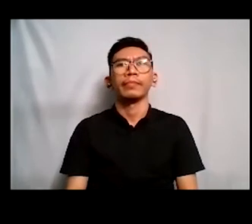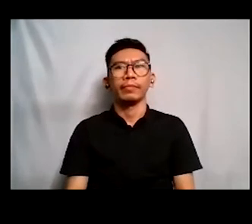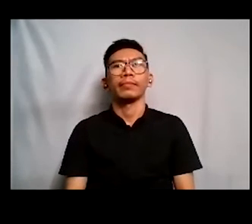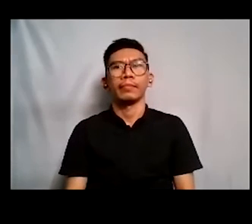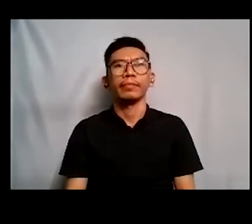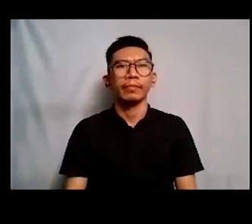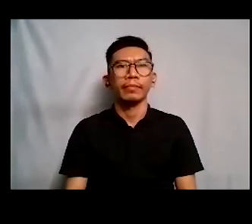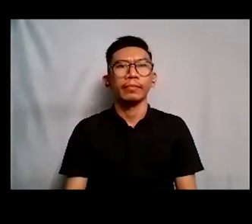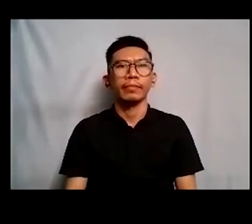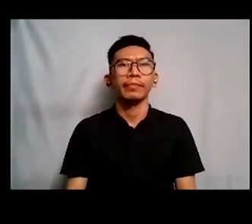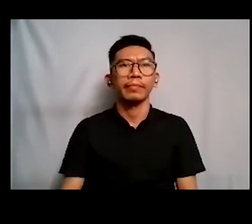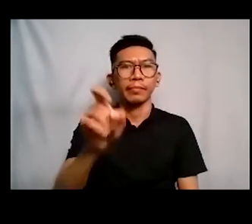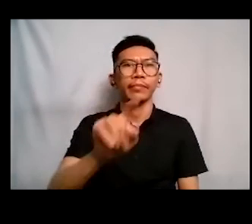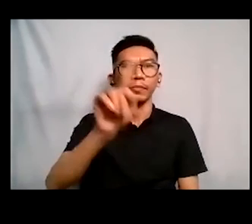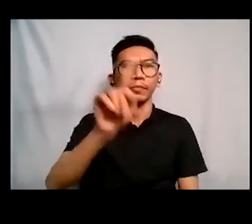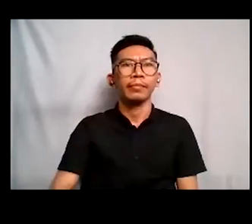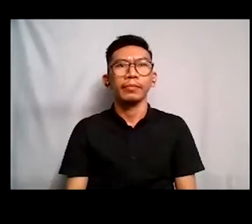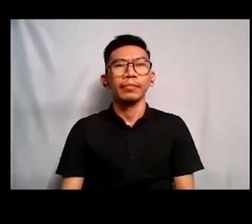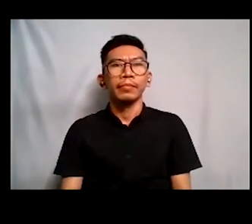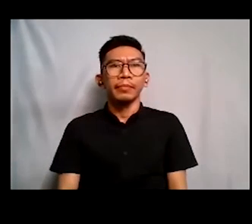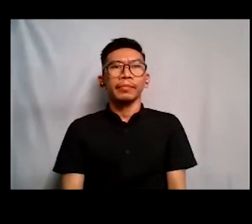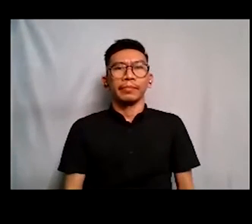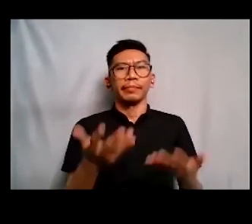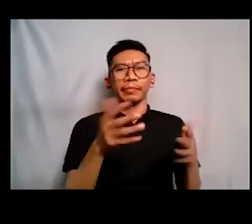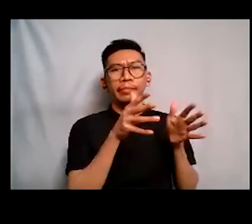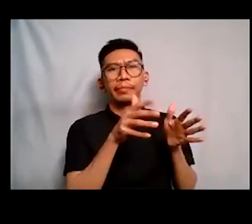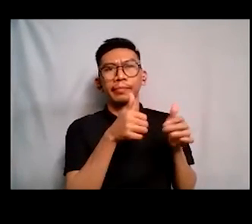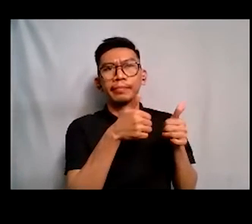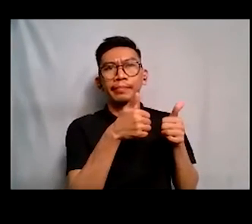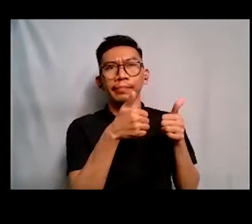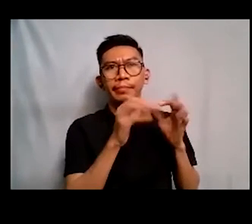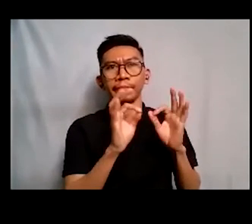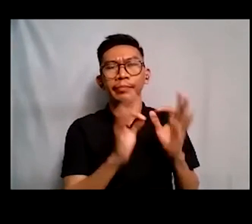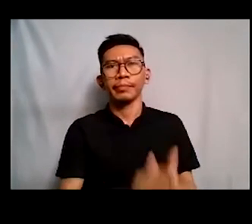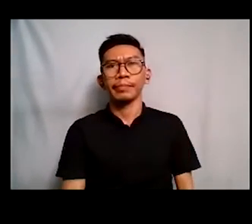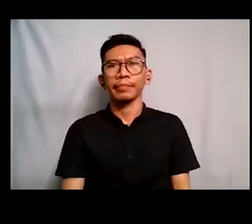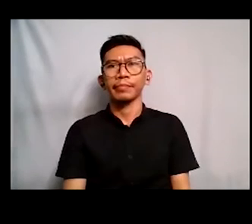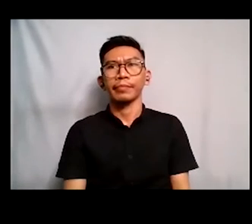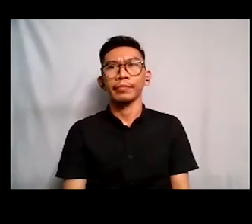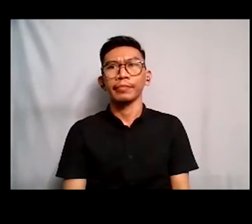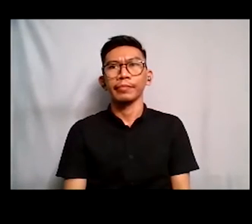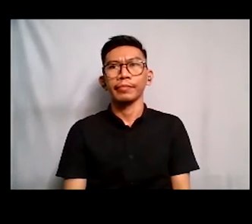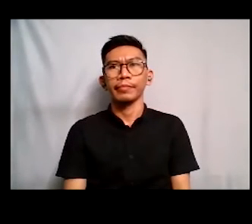Okay. Yeah, just leave that one sentence there. Okay.